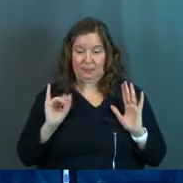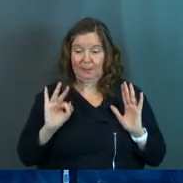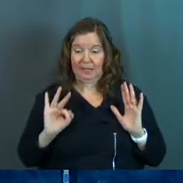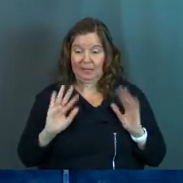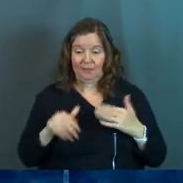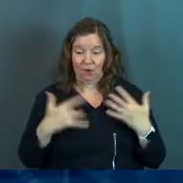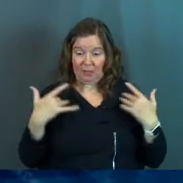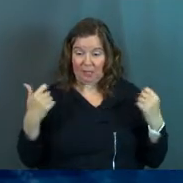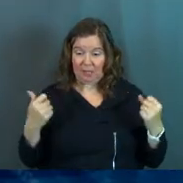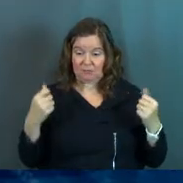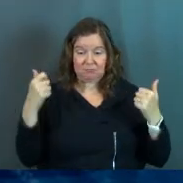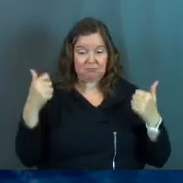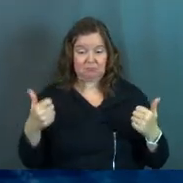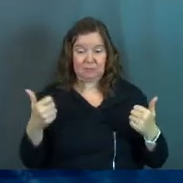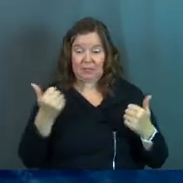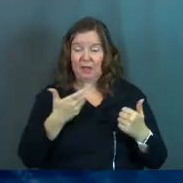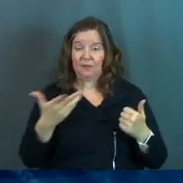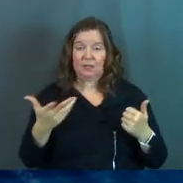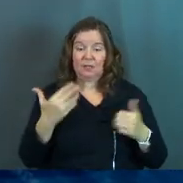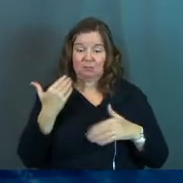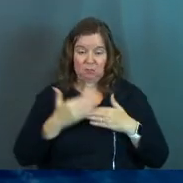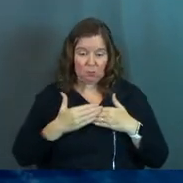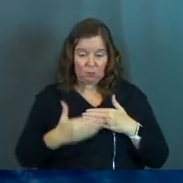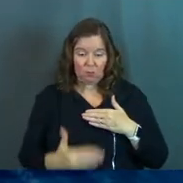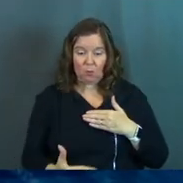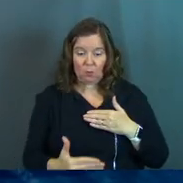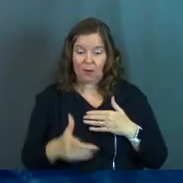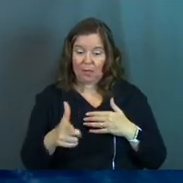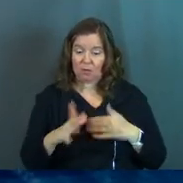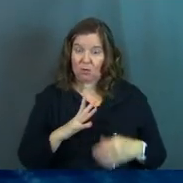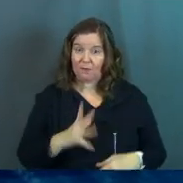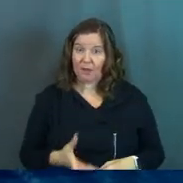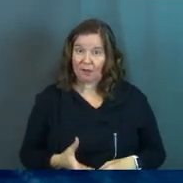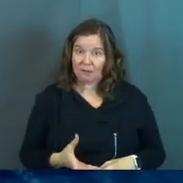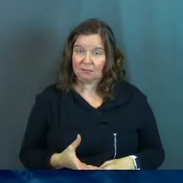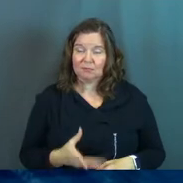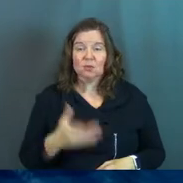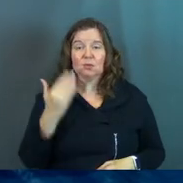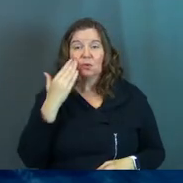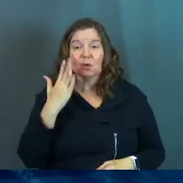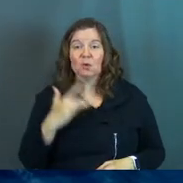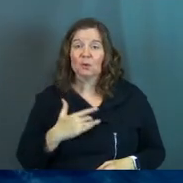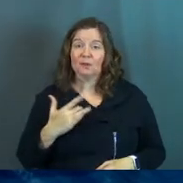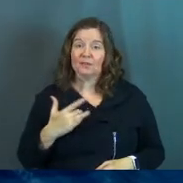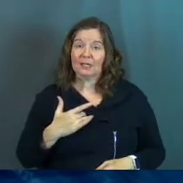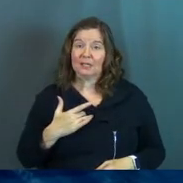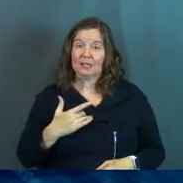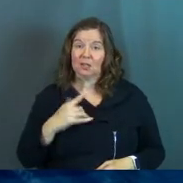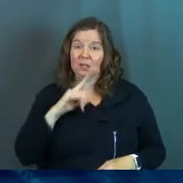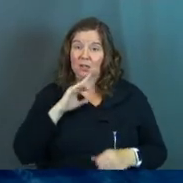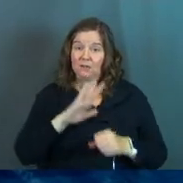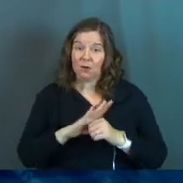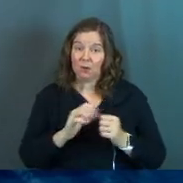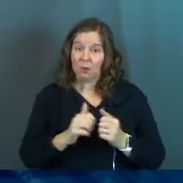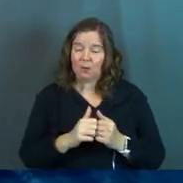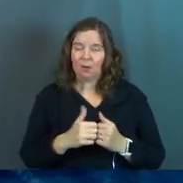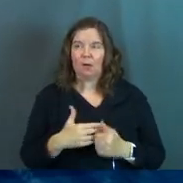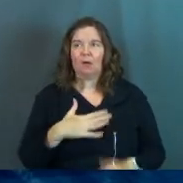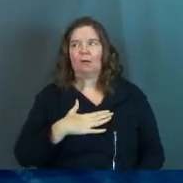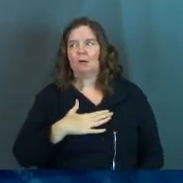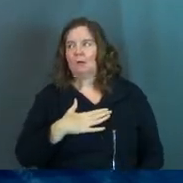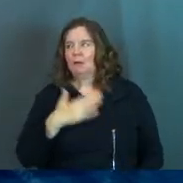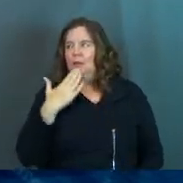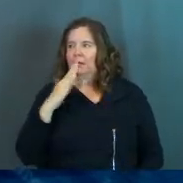And if all heals, and if everything goes forward, and you're fine, you know what you're going to feel confirmed in? Oh, I'm